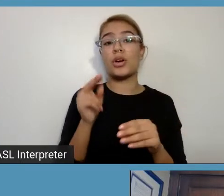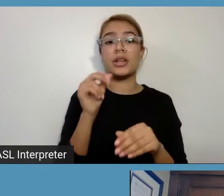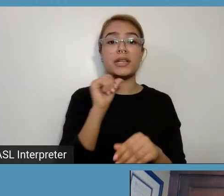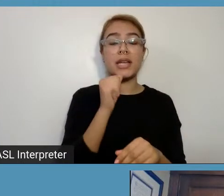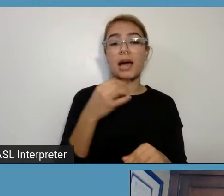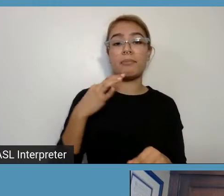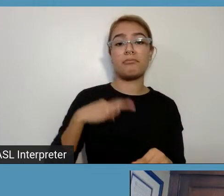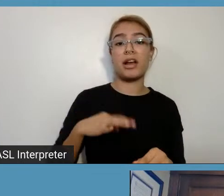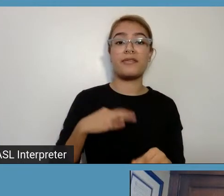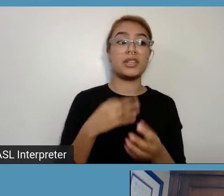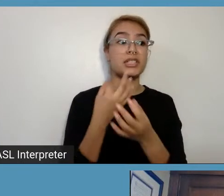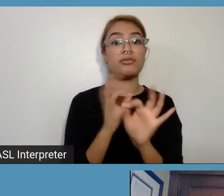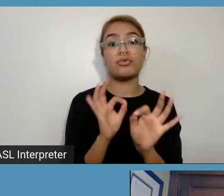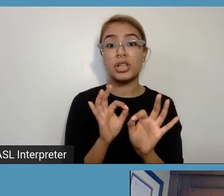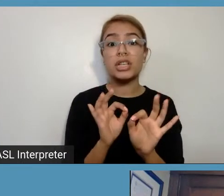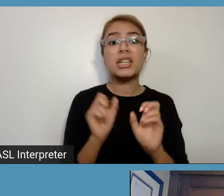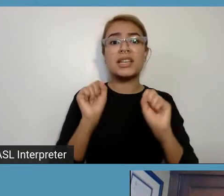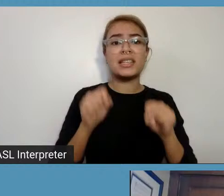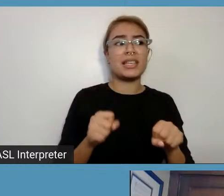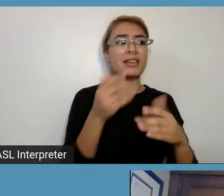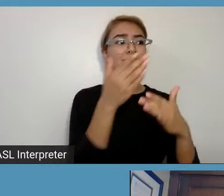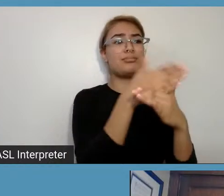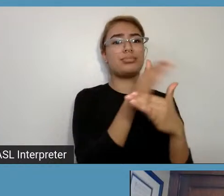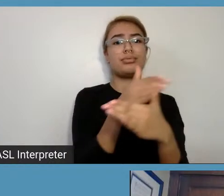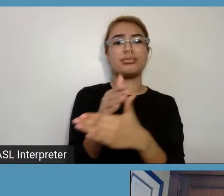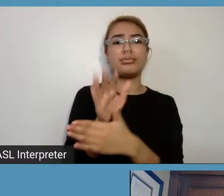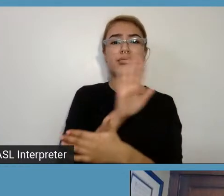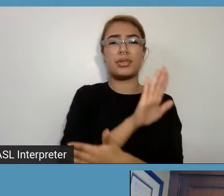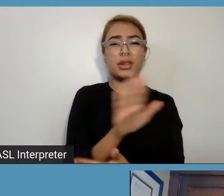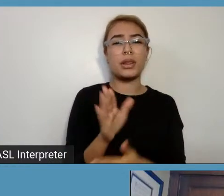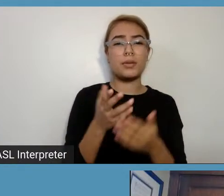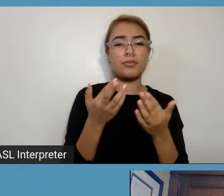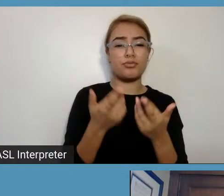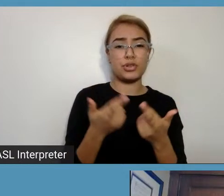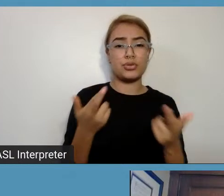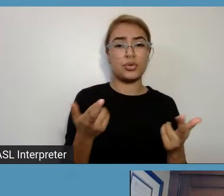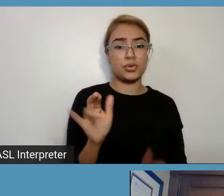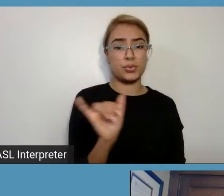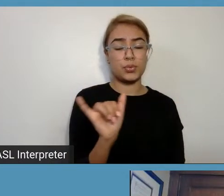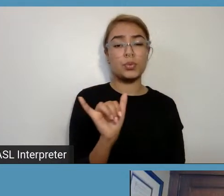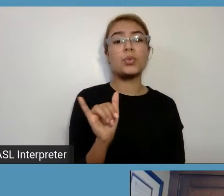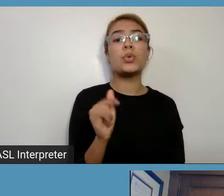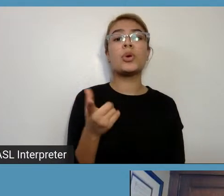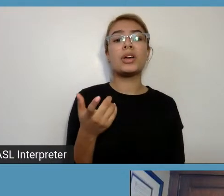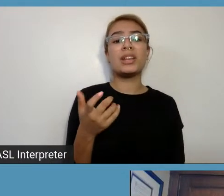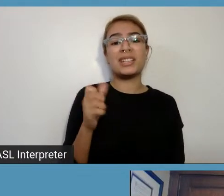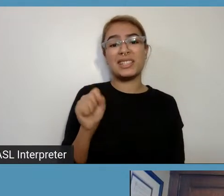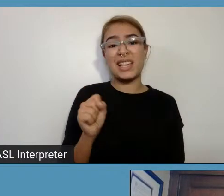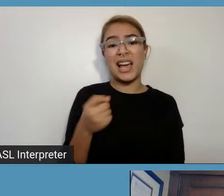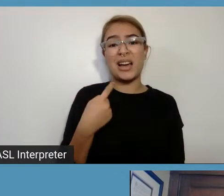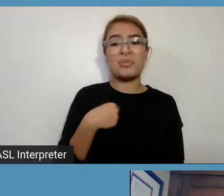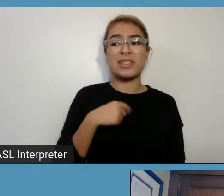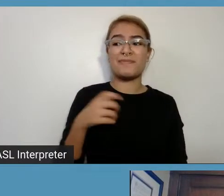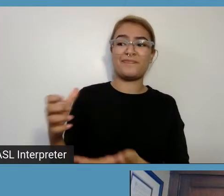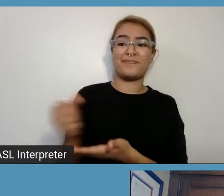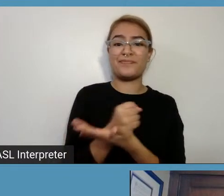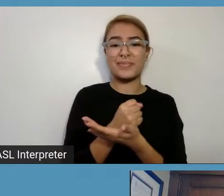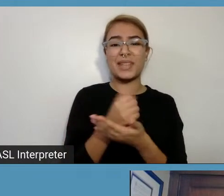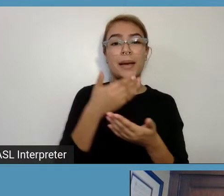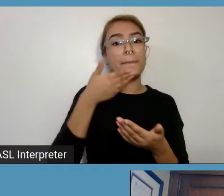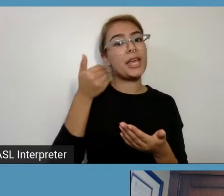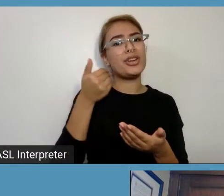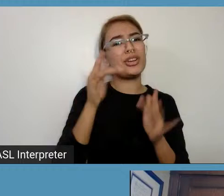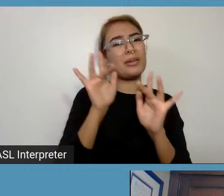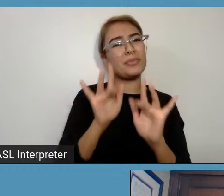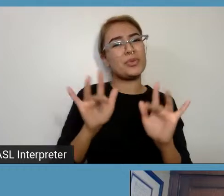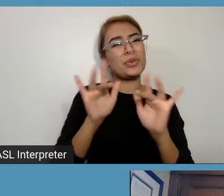available. That I'd be happy to share those sources as well. Yeah. Yeah, and they just get. We had to get a better computer that was a little